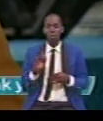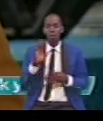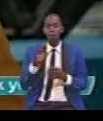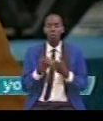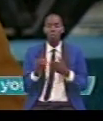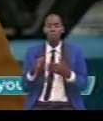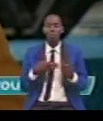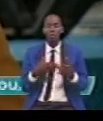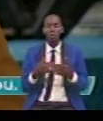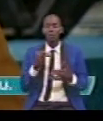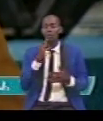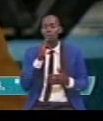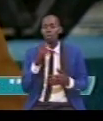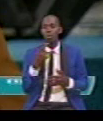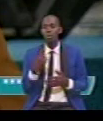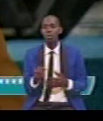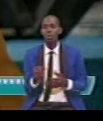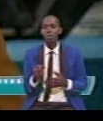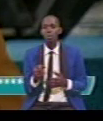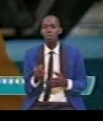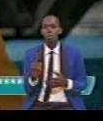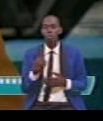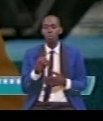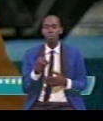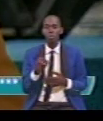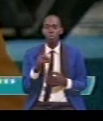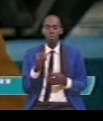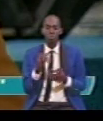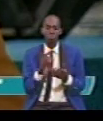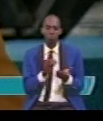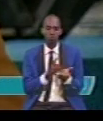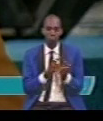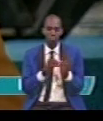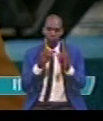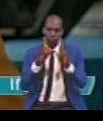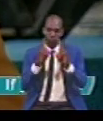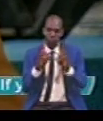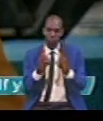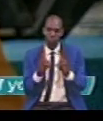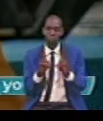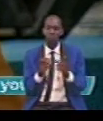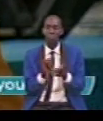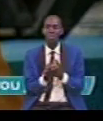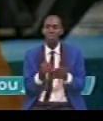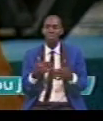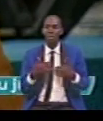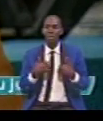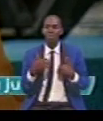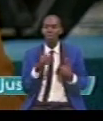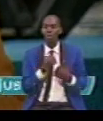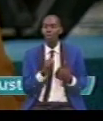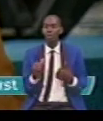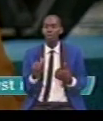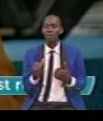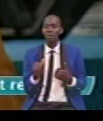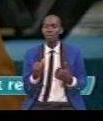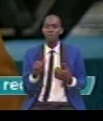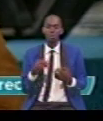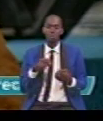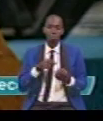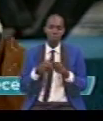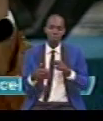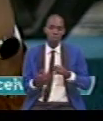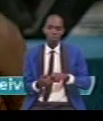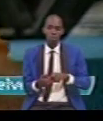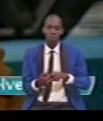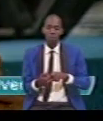where I was diagnosed with a nerve problem. I understand the nerves were being pinched by the bones